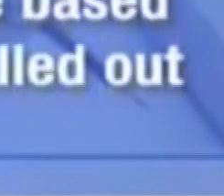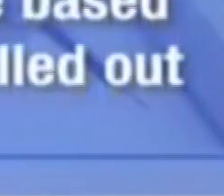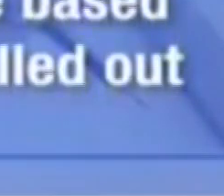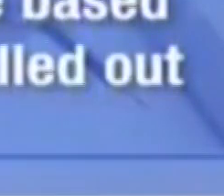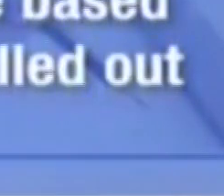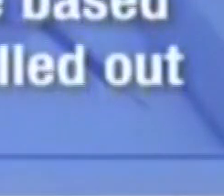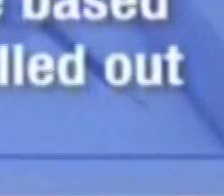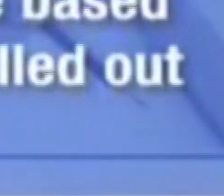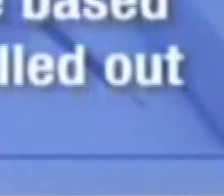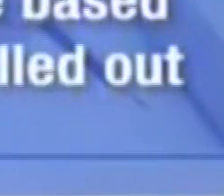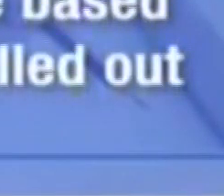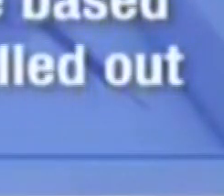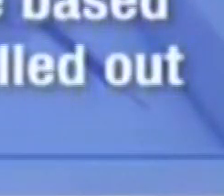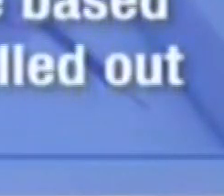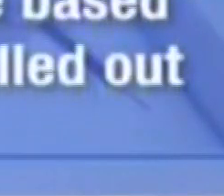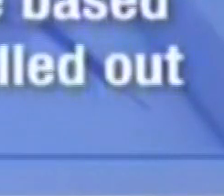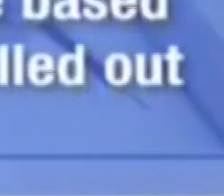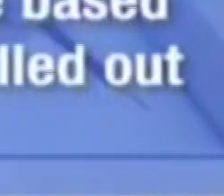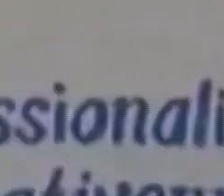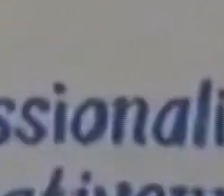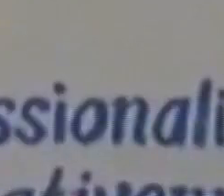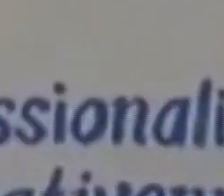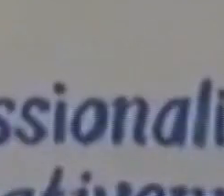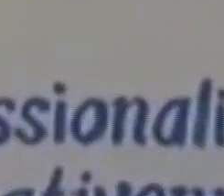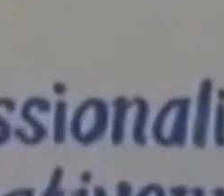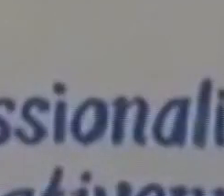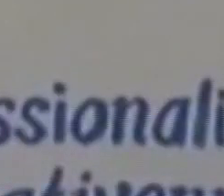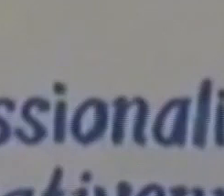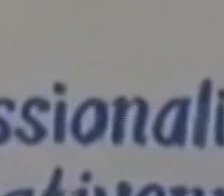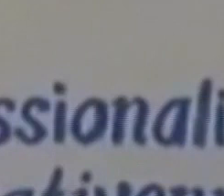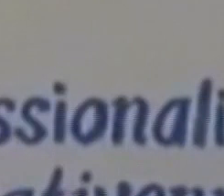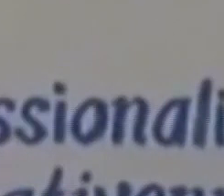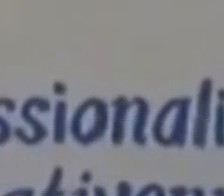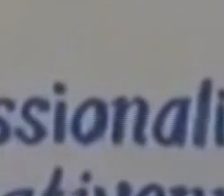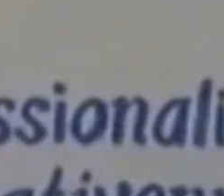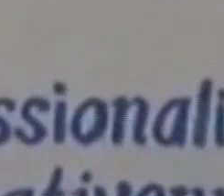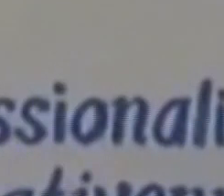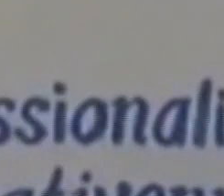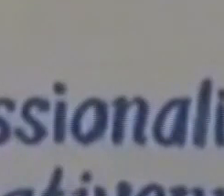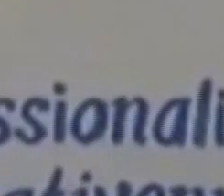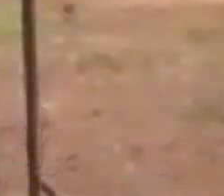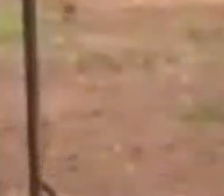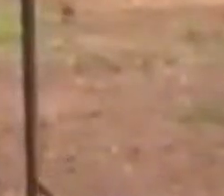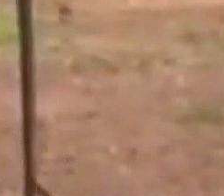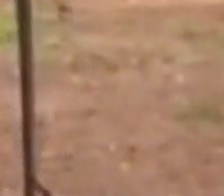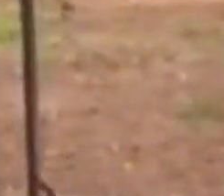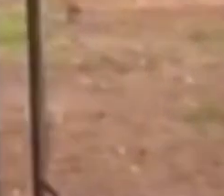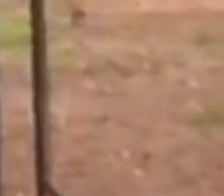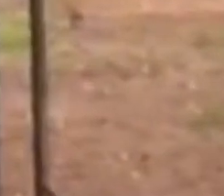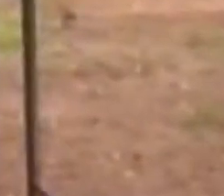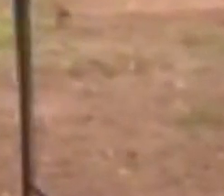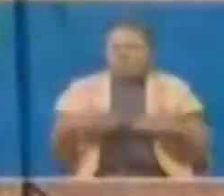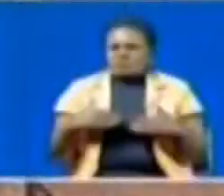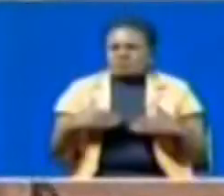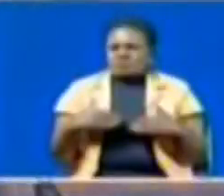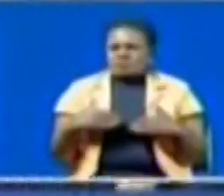has rolled out in grades 1 to 3 this year. The launch of the new curriculum comes at a time when stakeholders